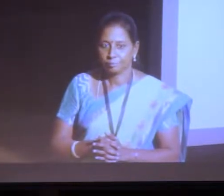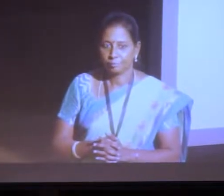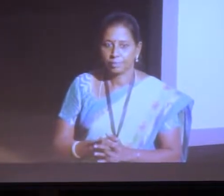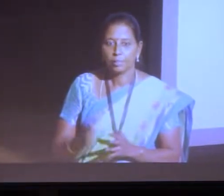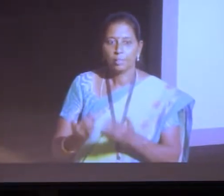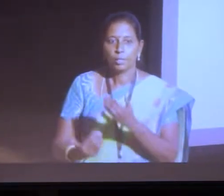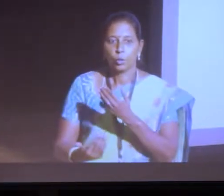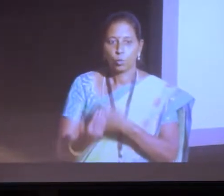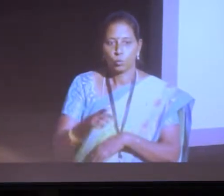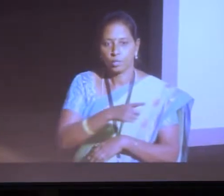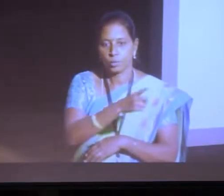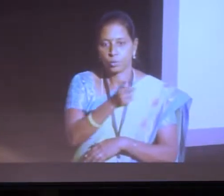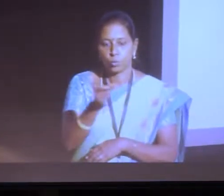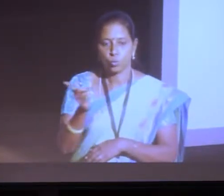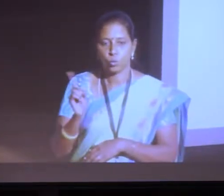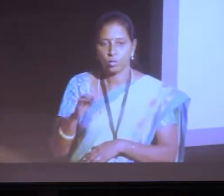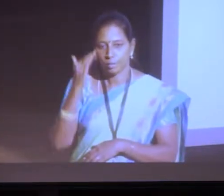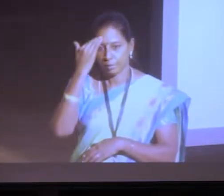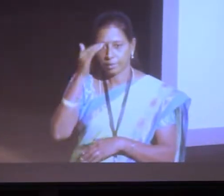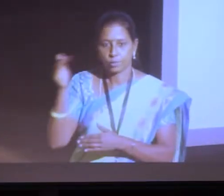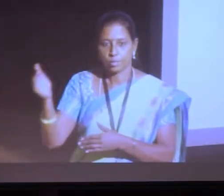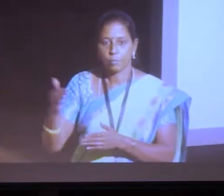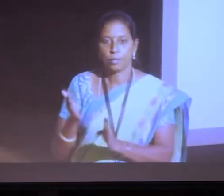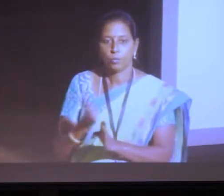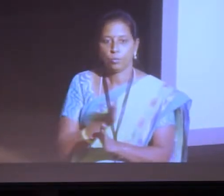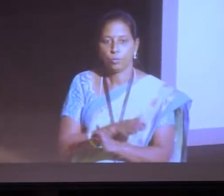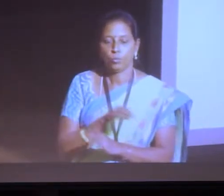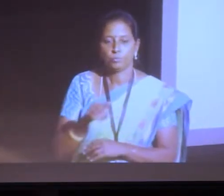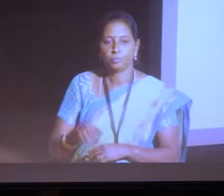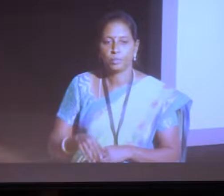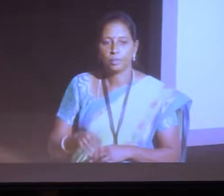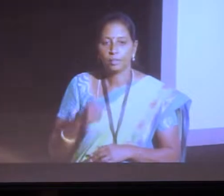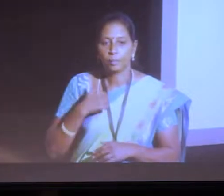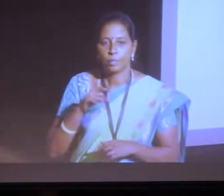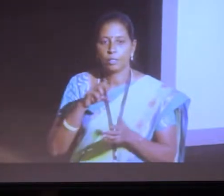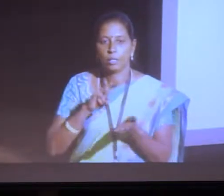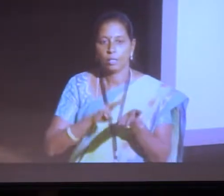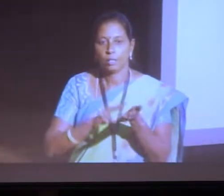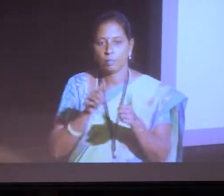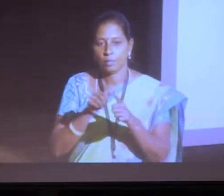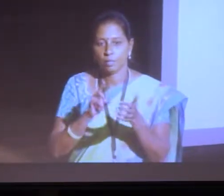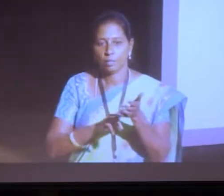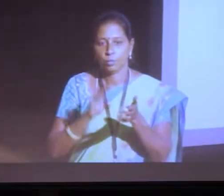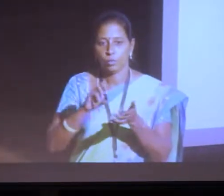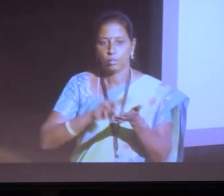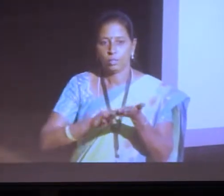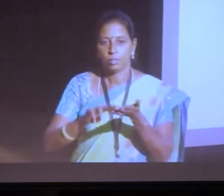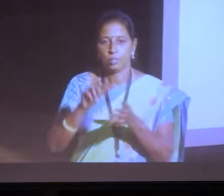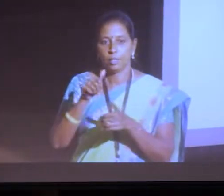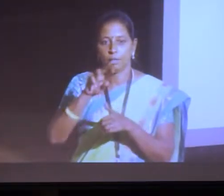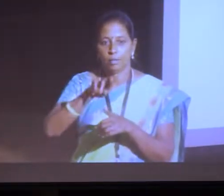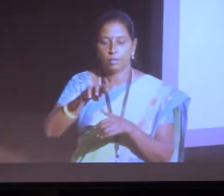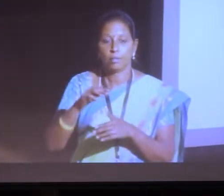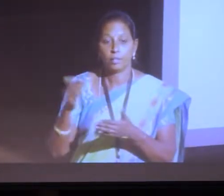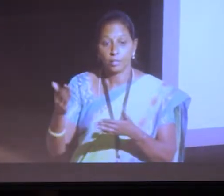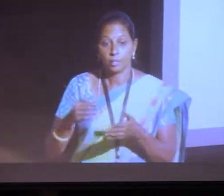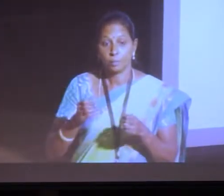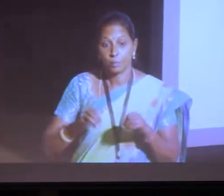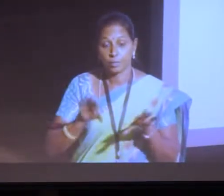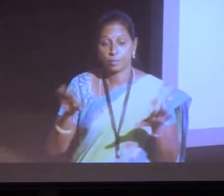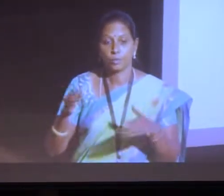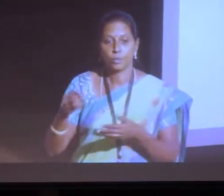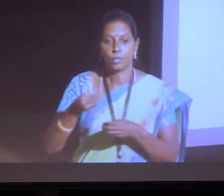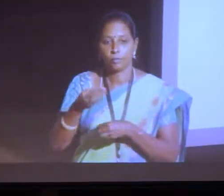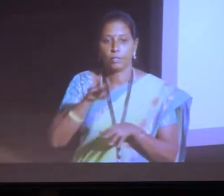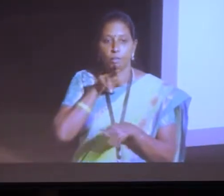Good morning, everyone. Thanks for coming over. My name is Manohar, and it's indeed a pleasure to be here